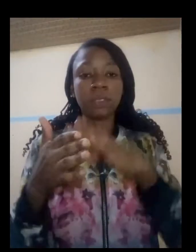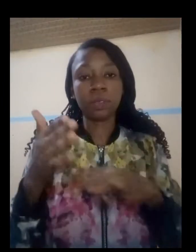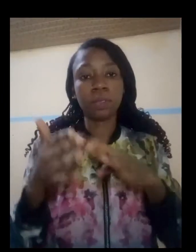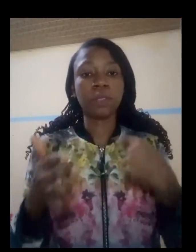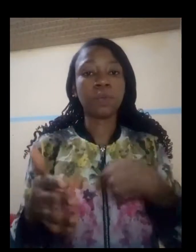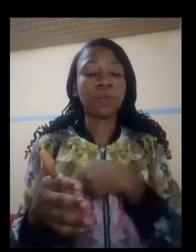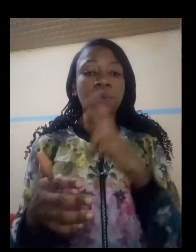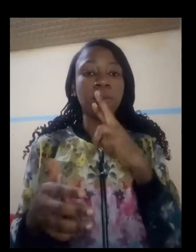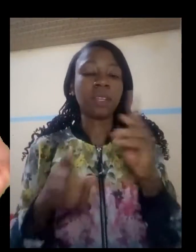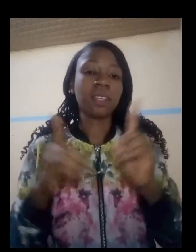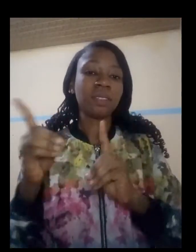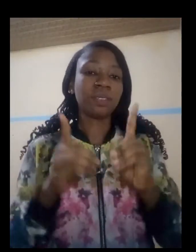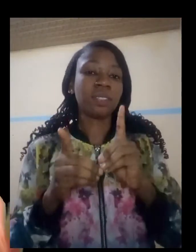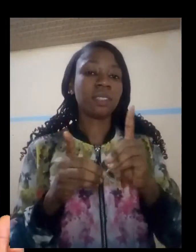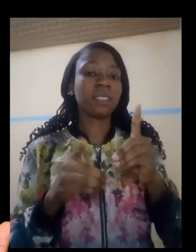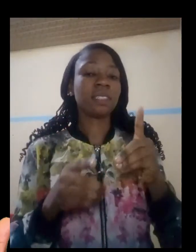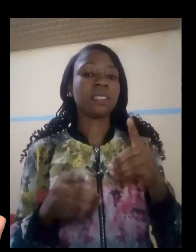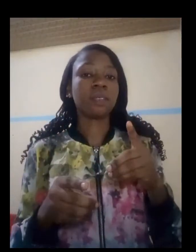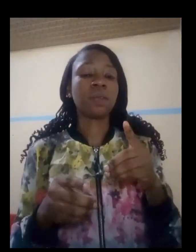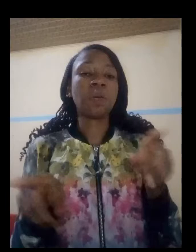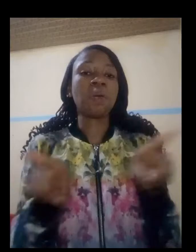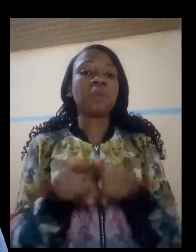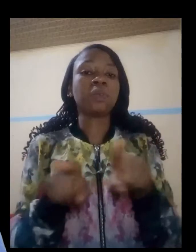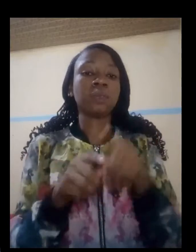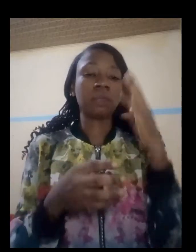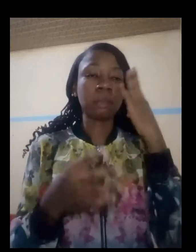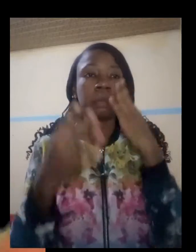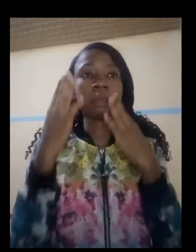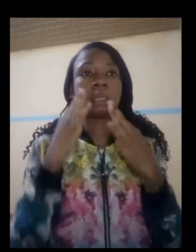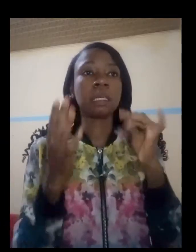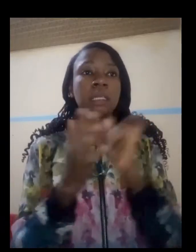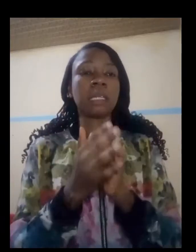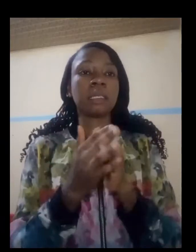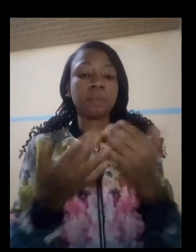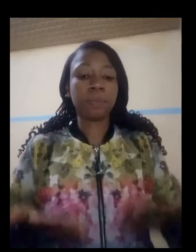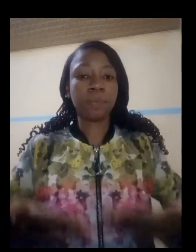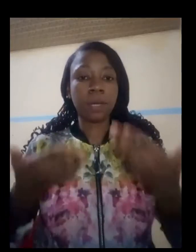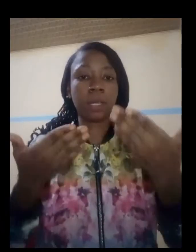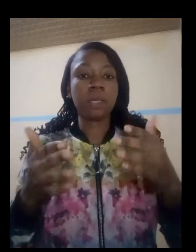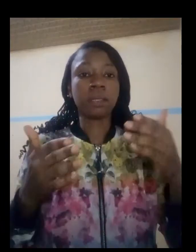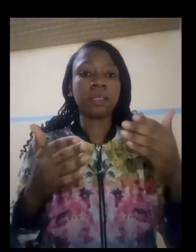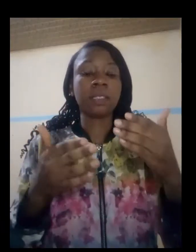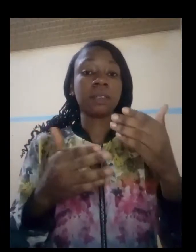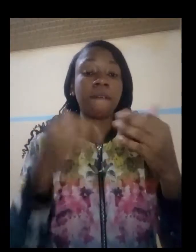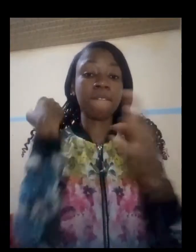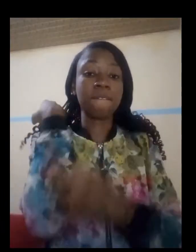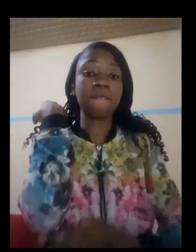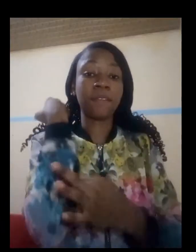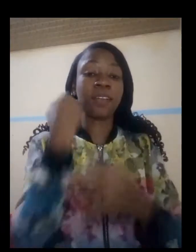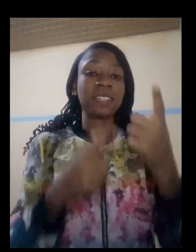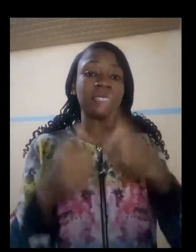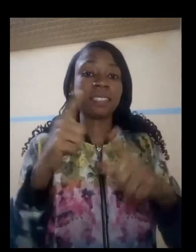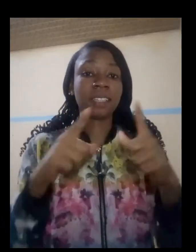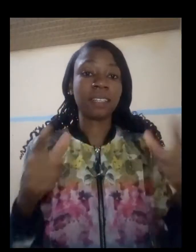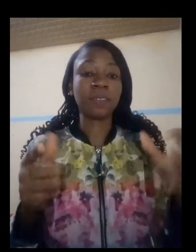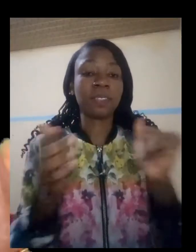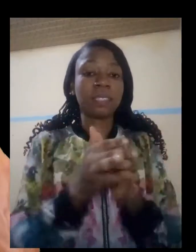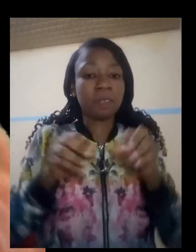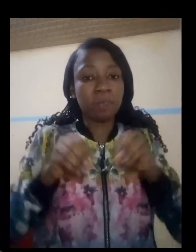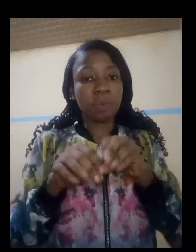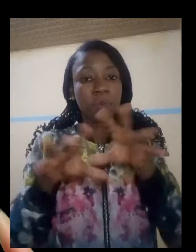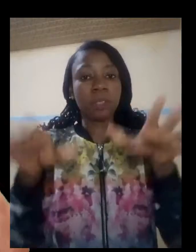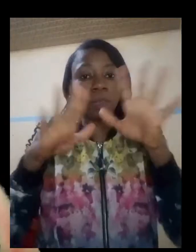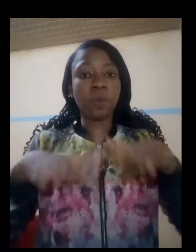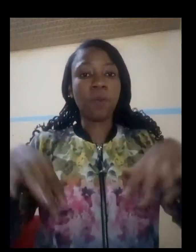the introduction of foreign sign language that has spread across much of African deaf communities